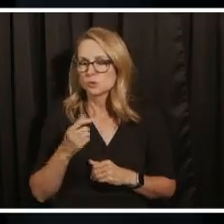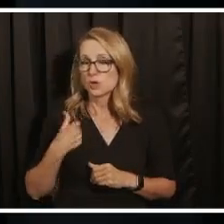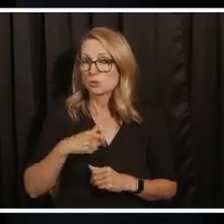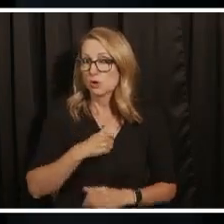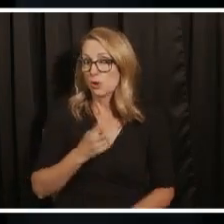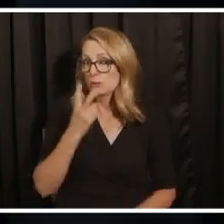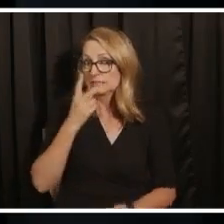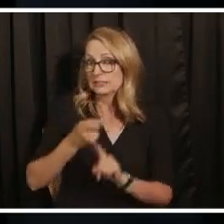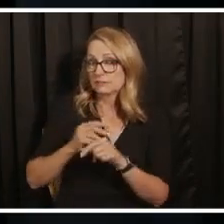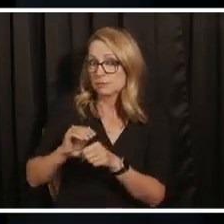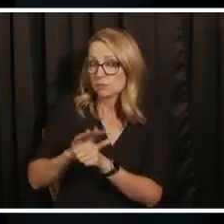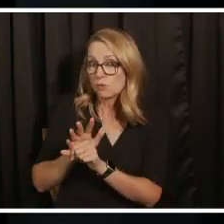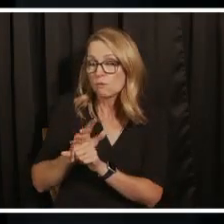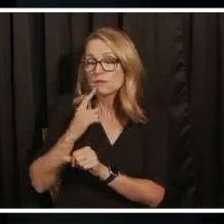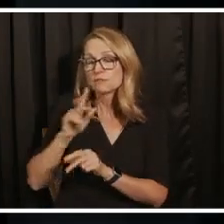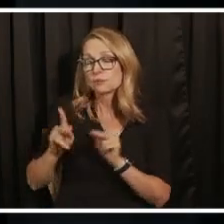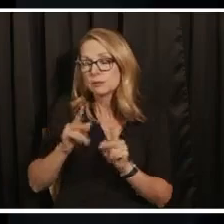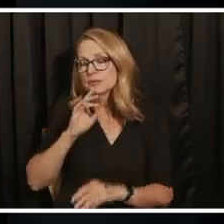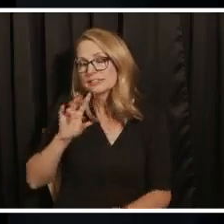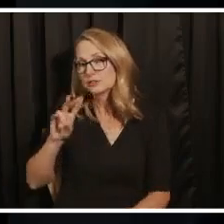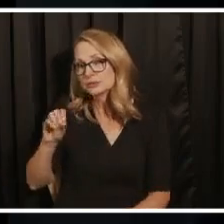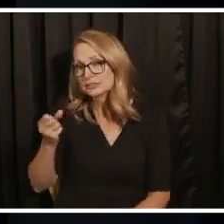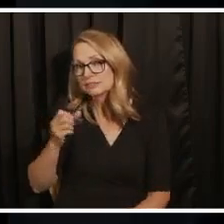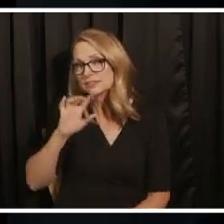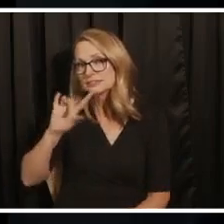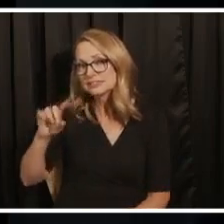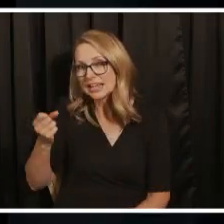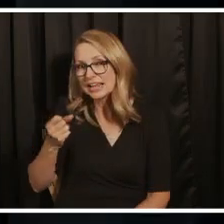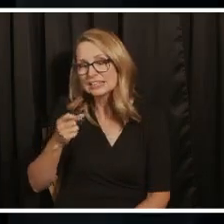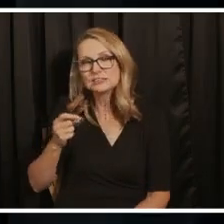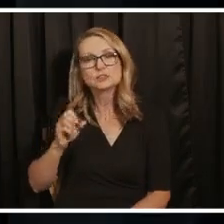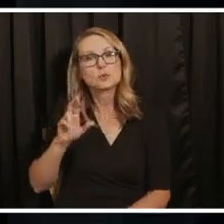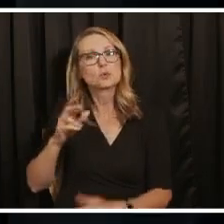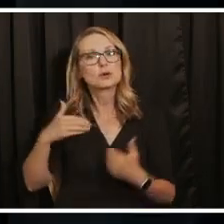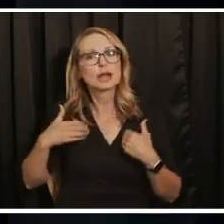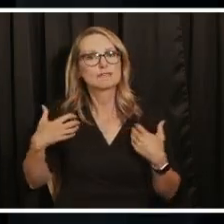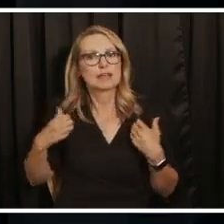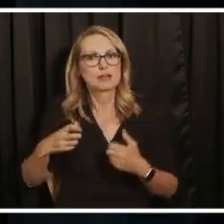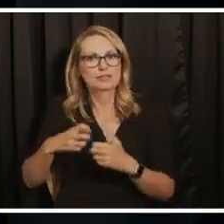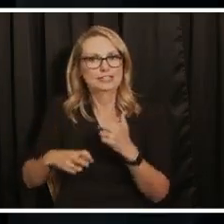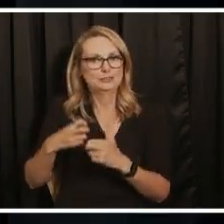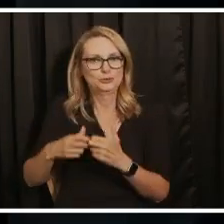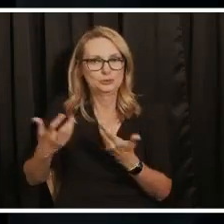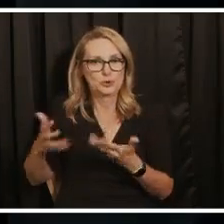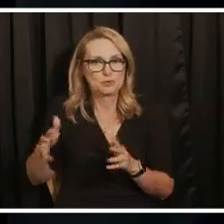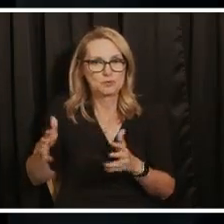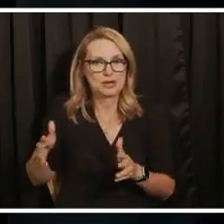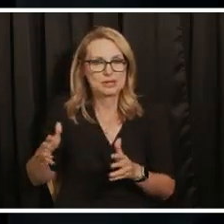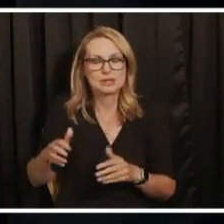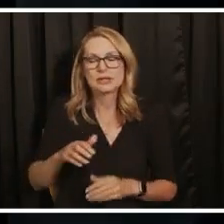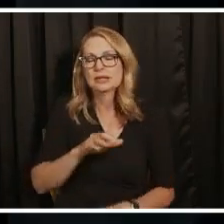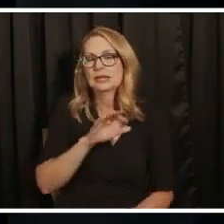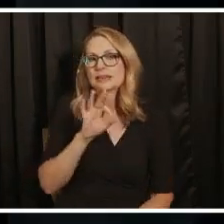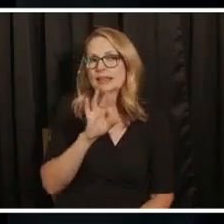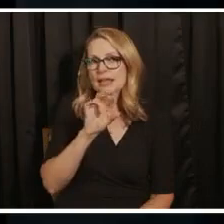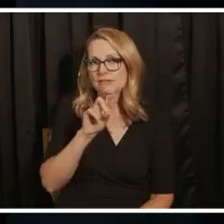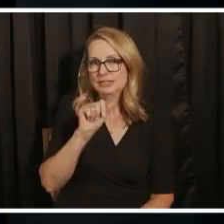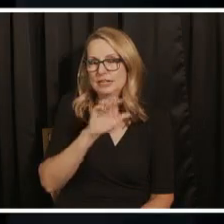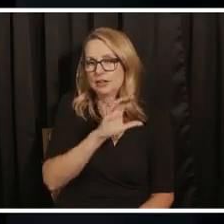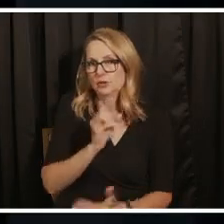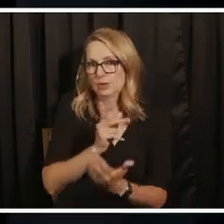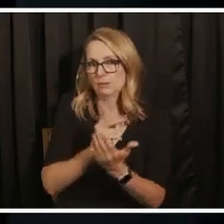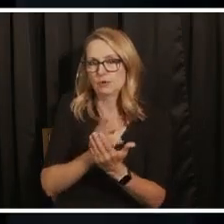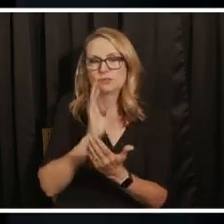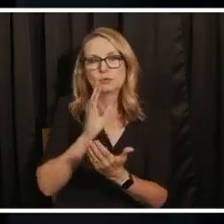of this virus for people in their 70s and 80s and those that are immunocompromised, any action from the FDA is extremely welcomed in